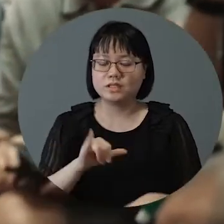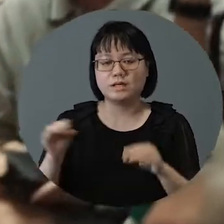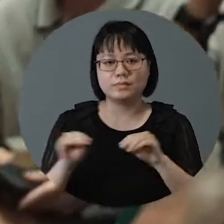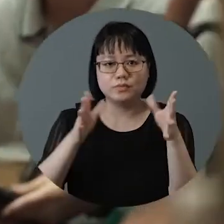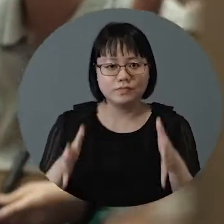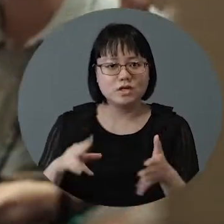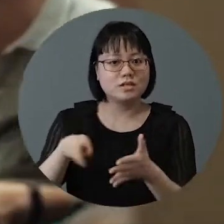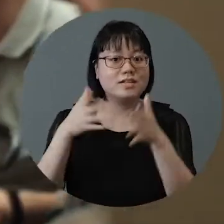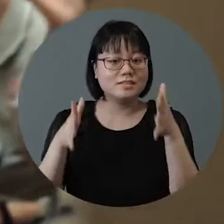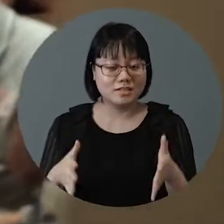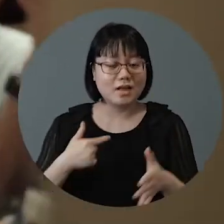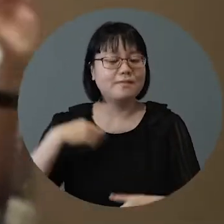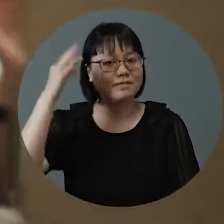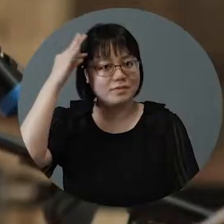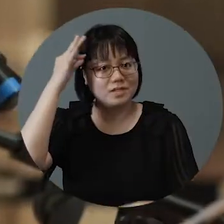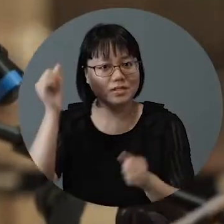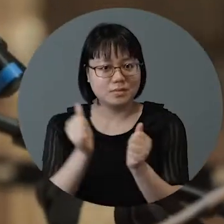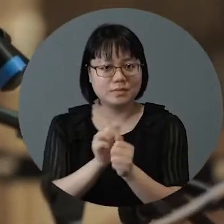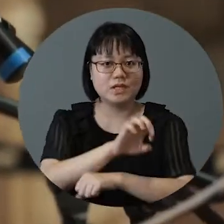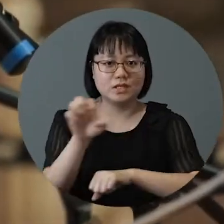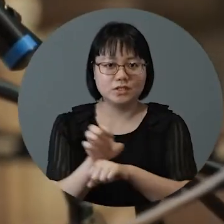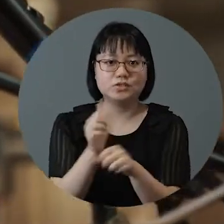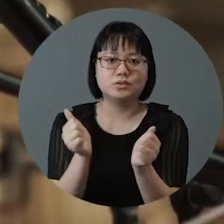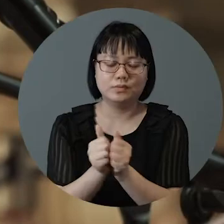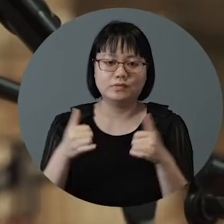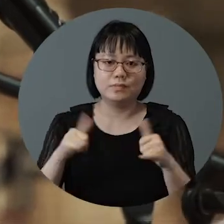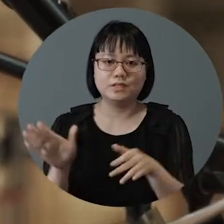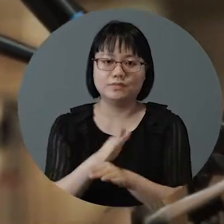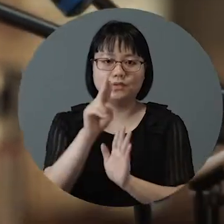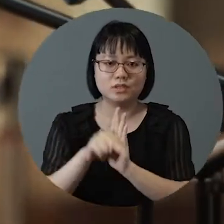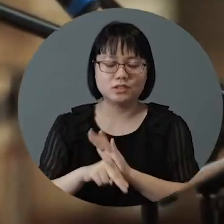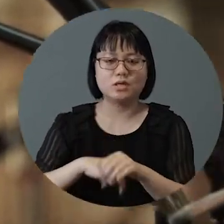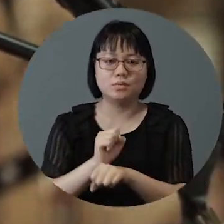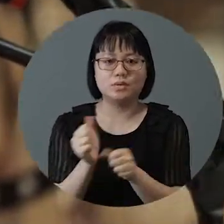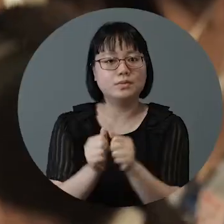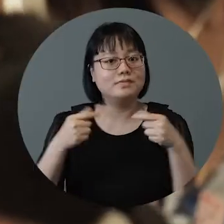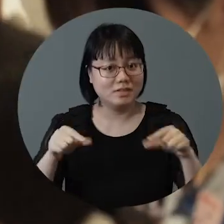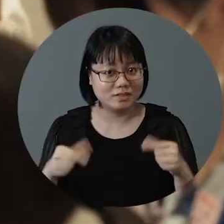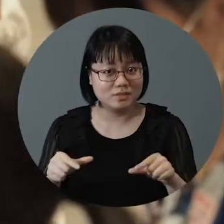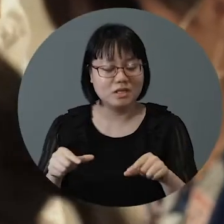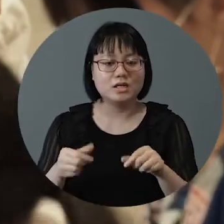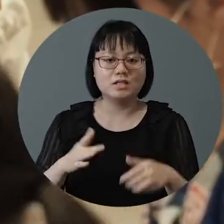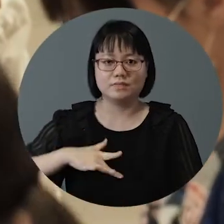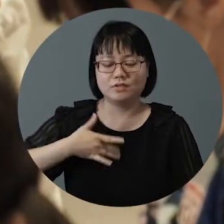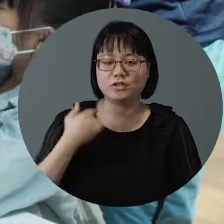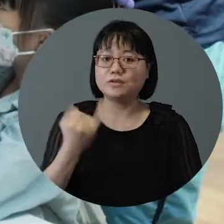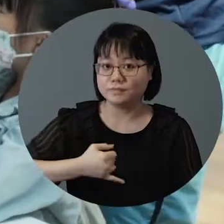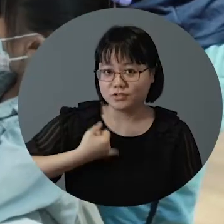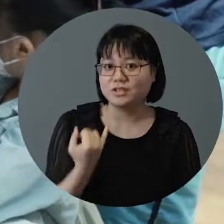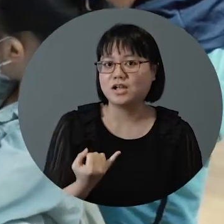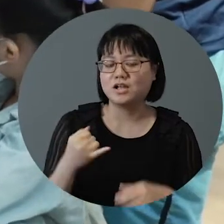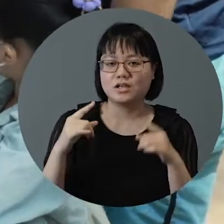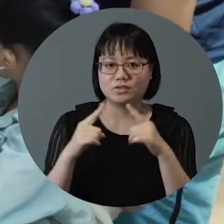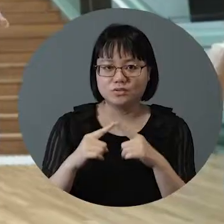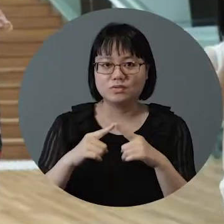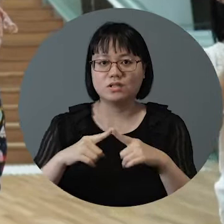as movers, as dancers, I am familiar with engaging with playfulness and engaging with games and the feeling of